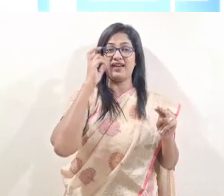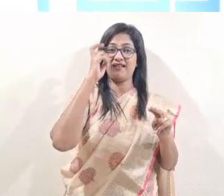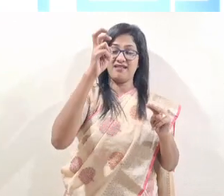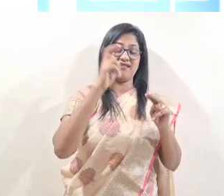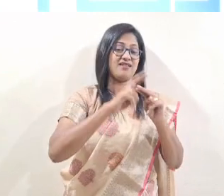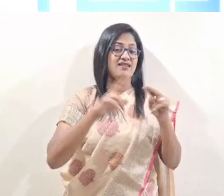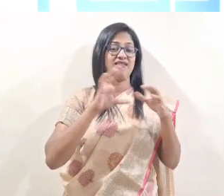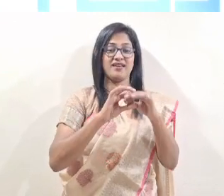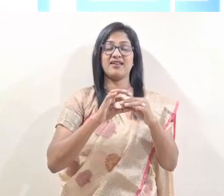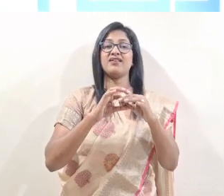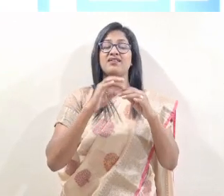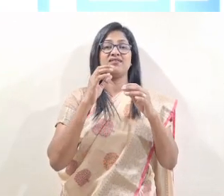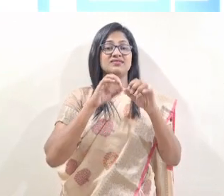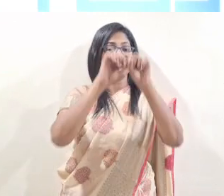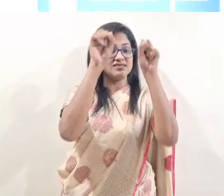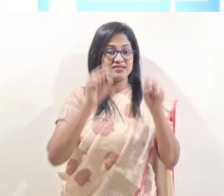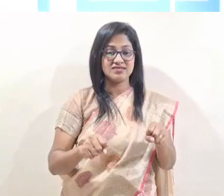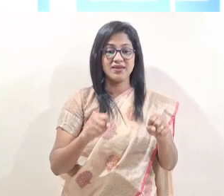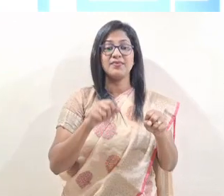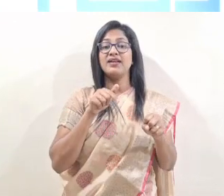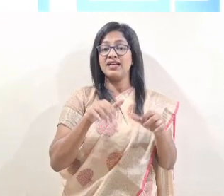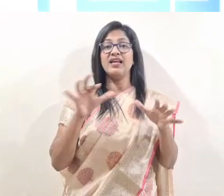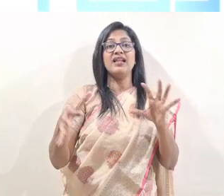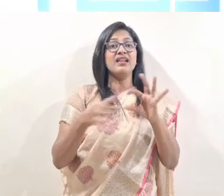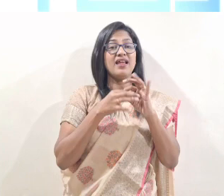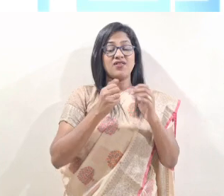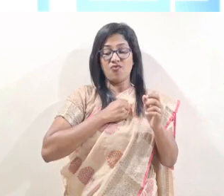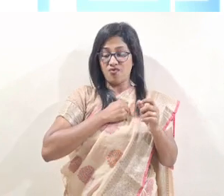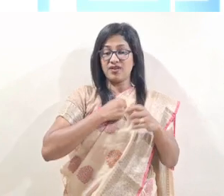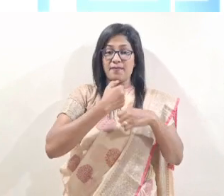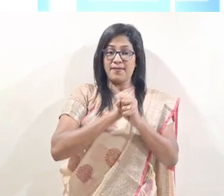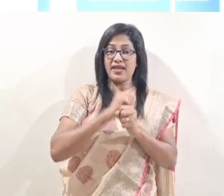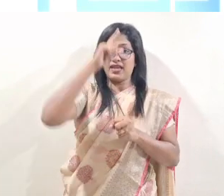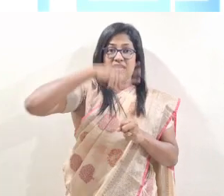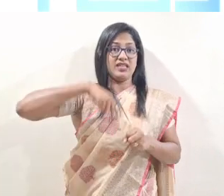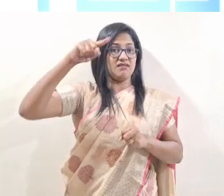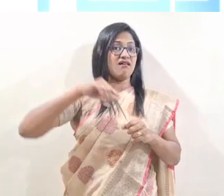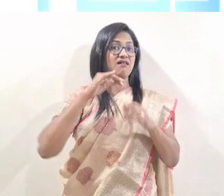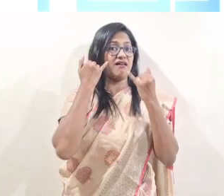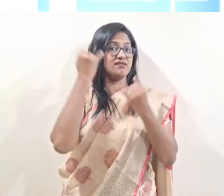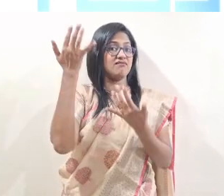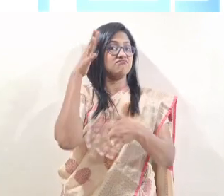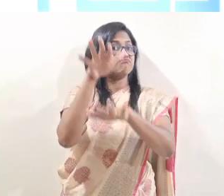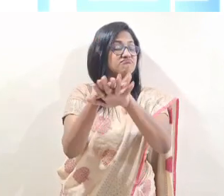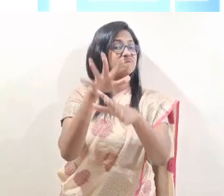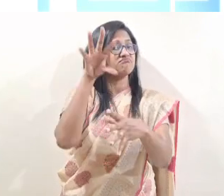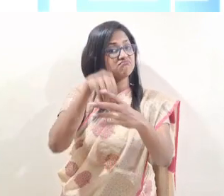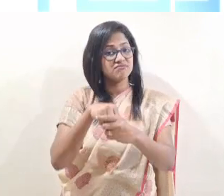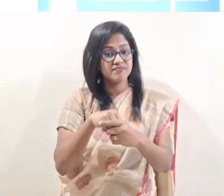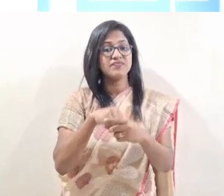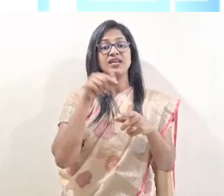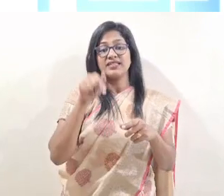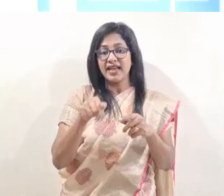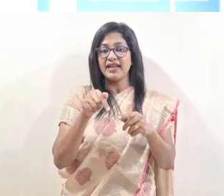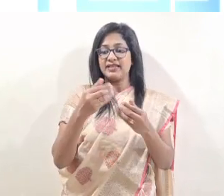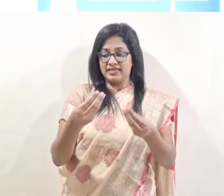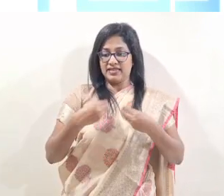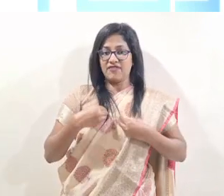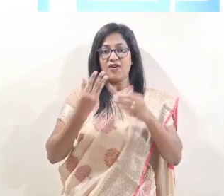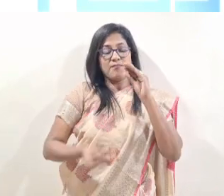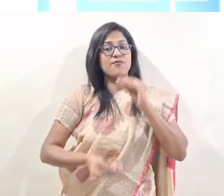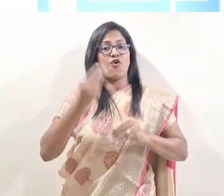their components, because this is directly, then it is linked to the Make in India initiative. And that makes us